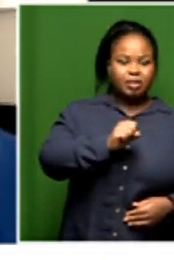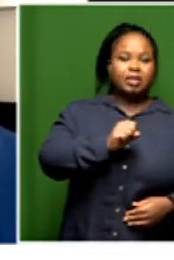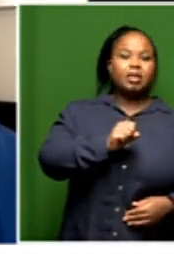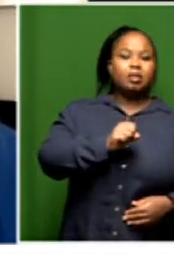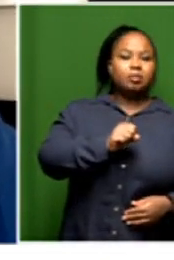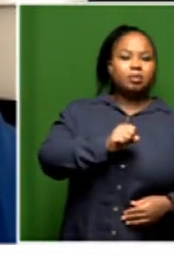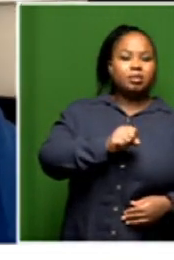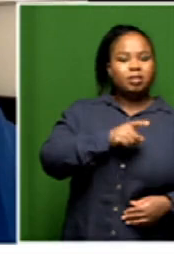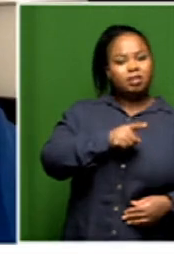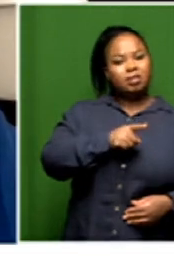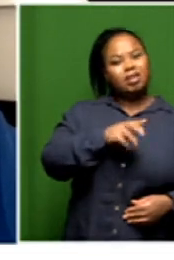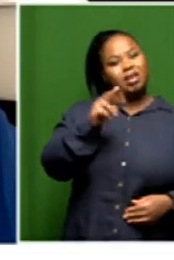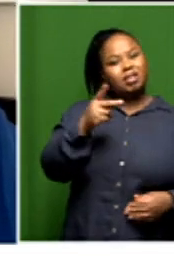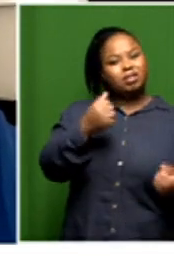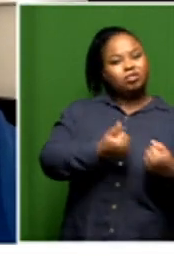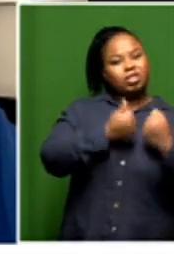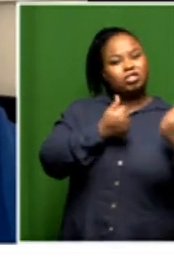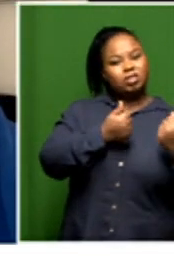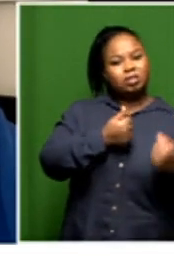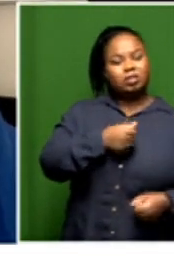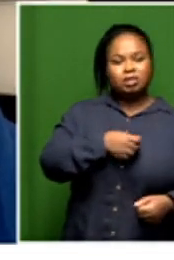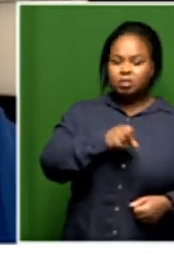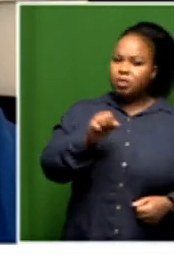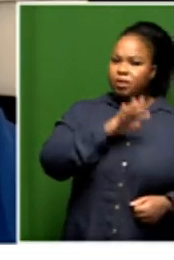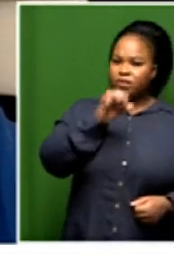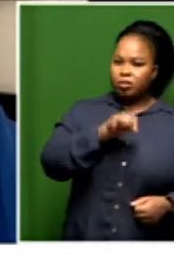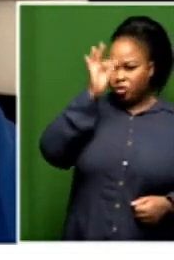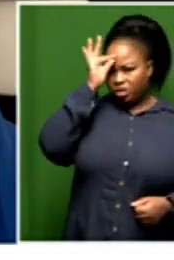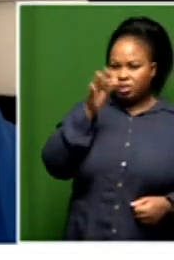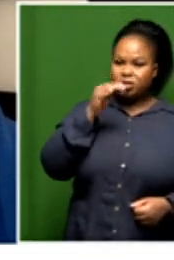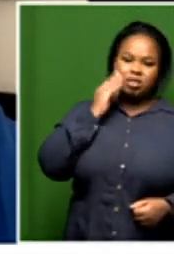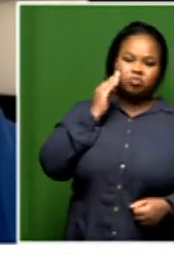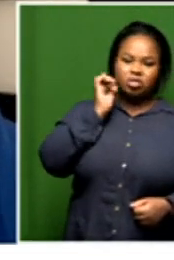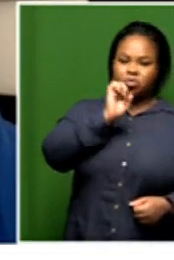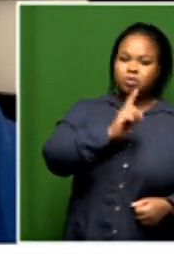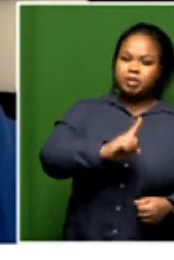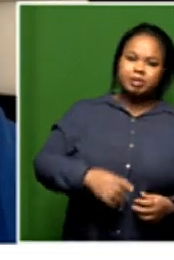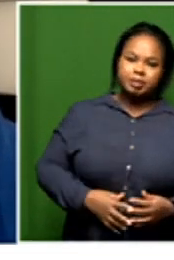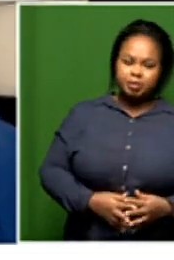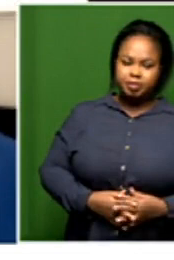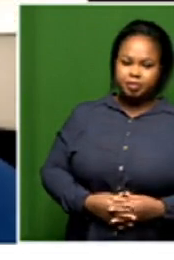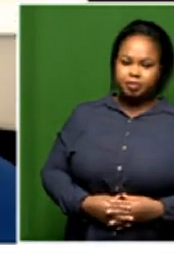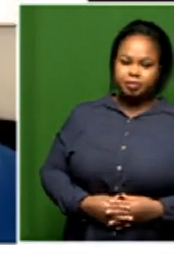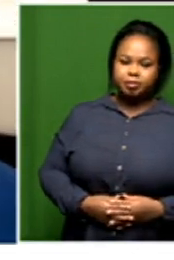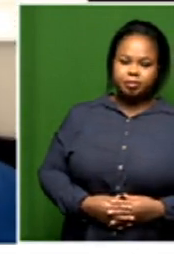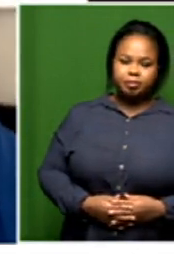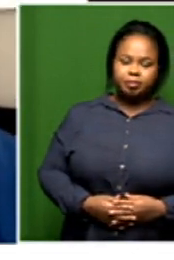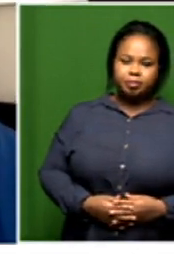say. What are the challenges that are faced by the South African police?